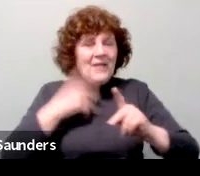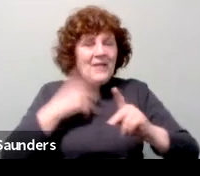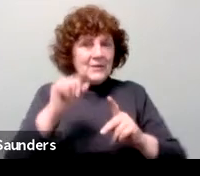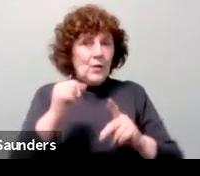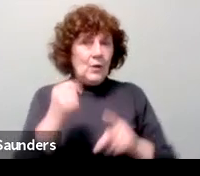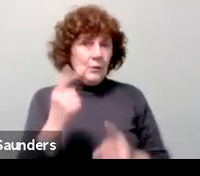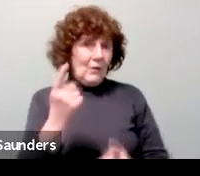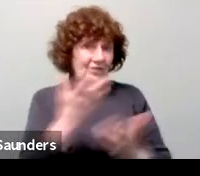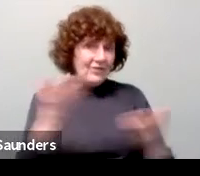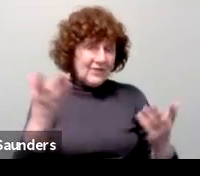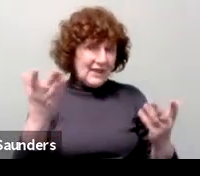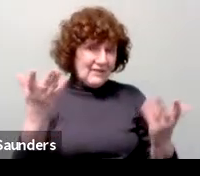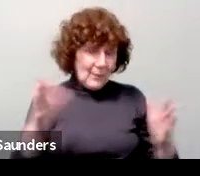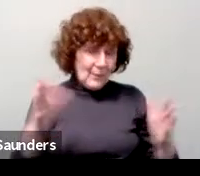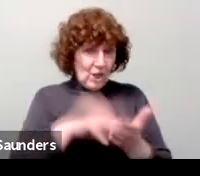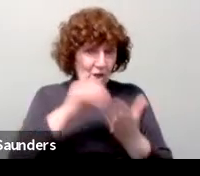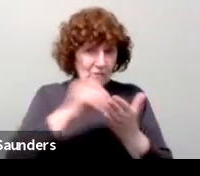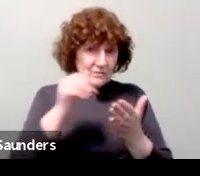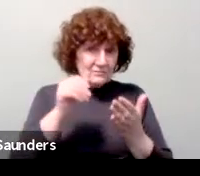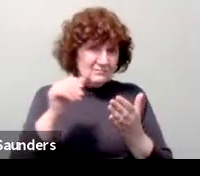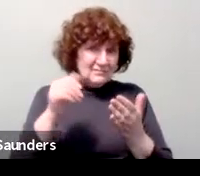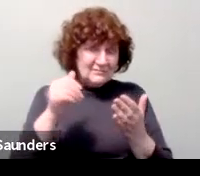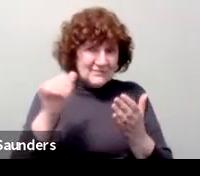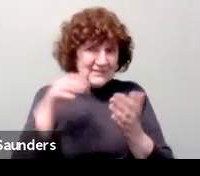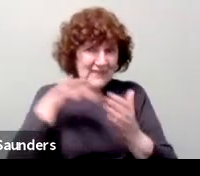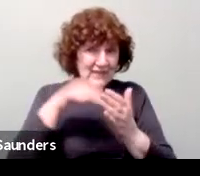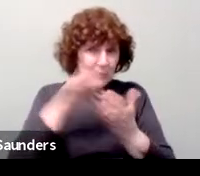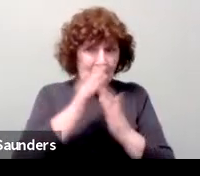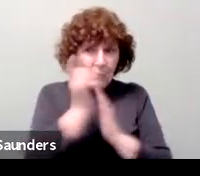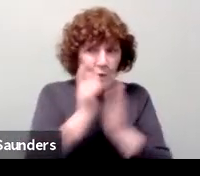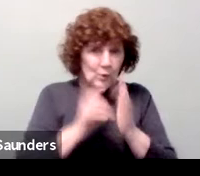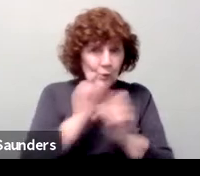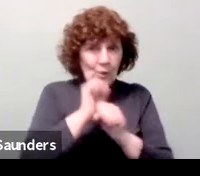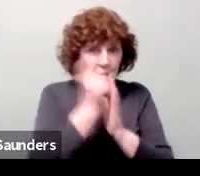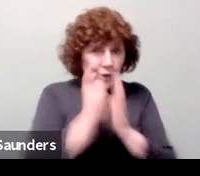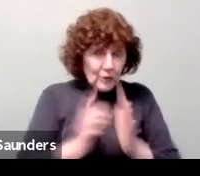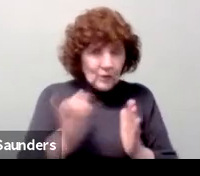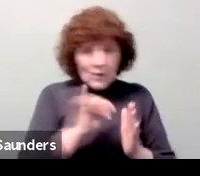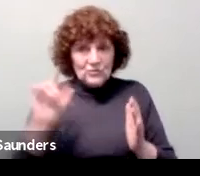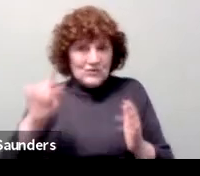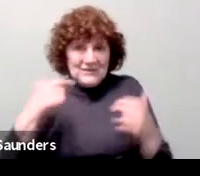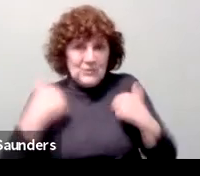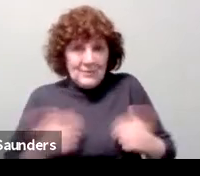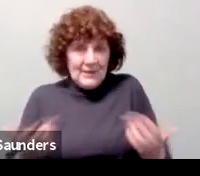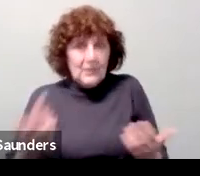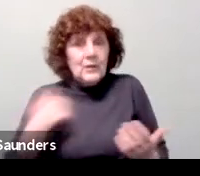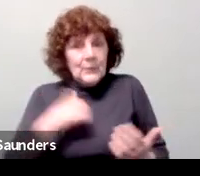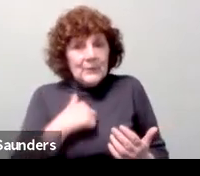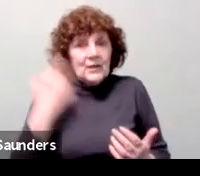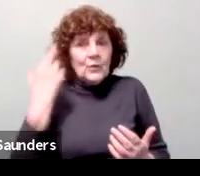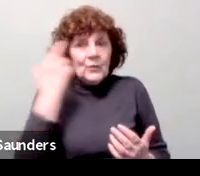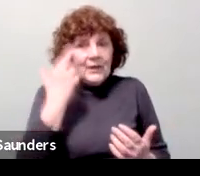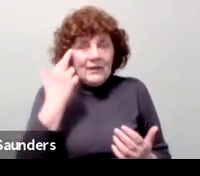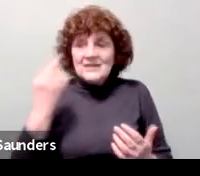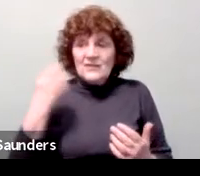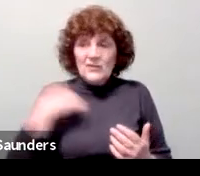and as a student of human nature, it's that we always do a little bit better when we realize what the benefit could be for us